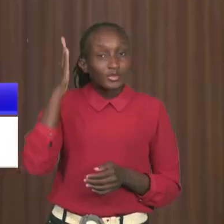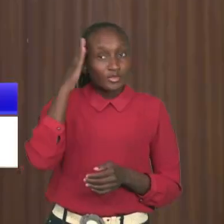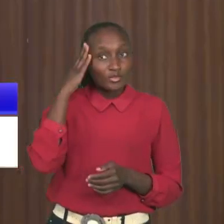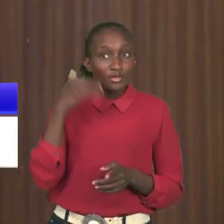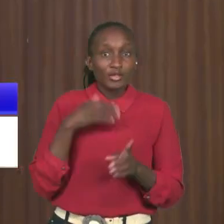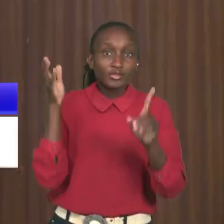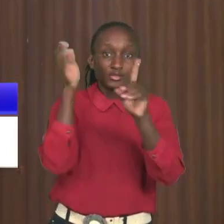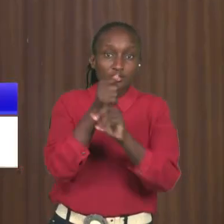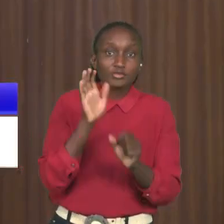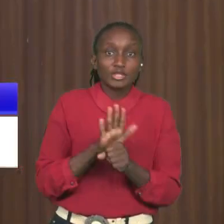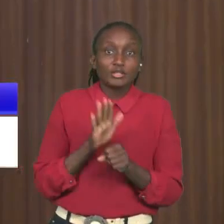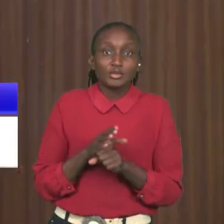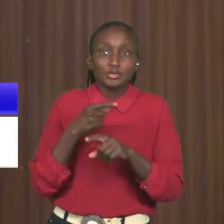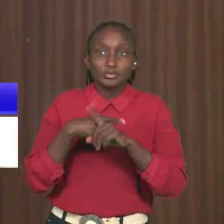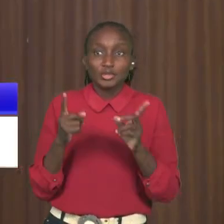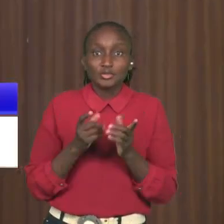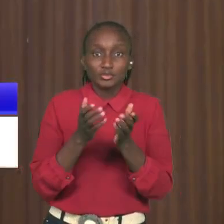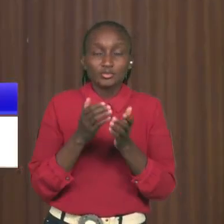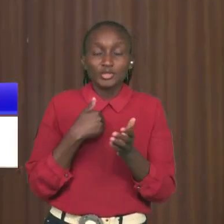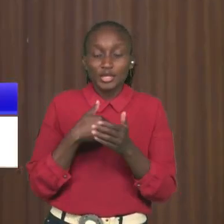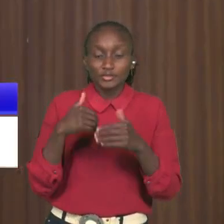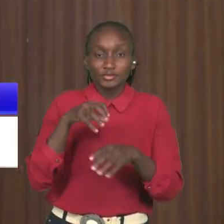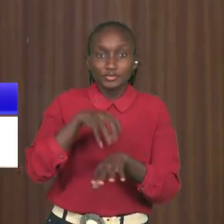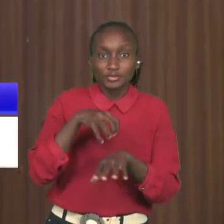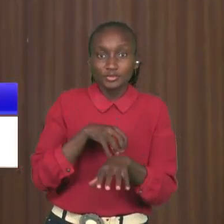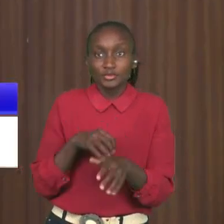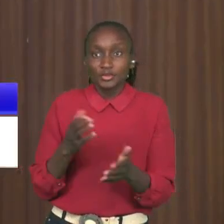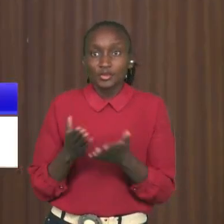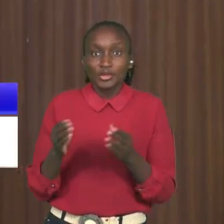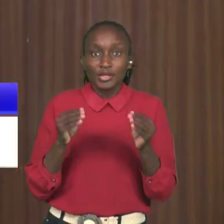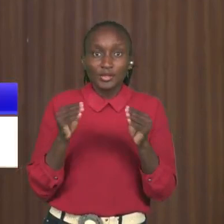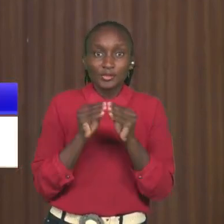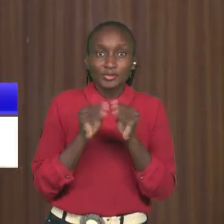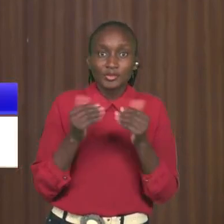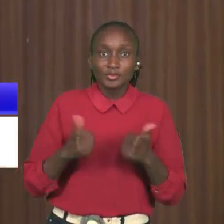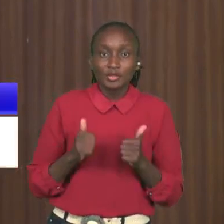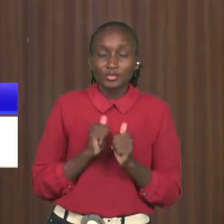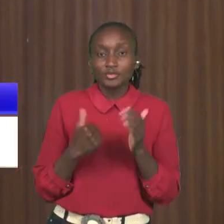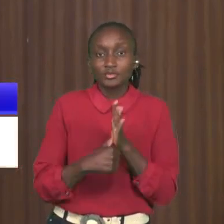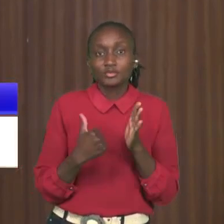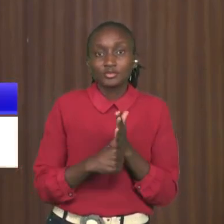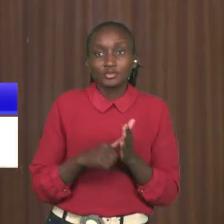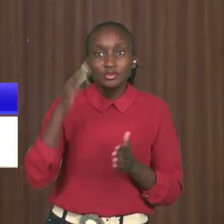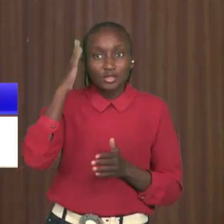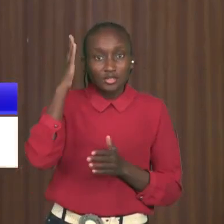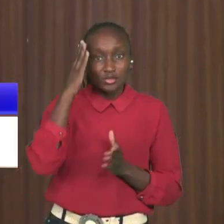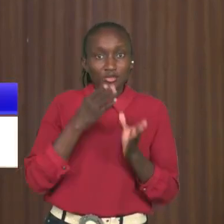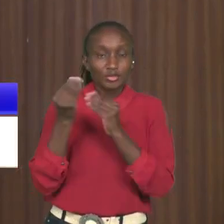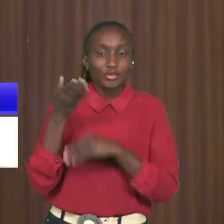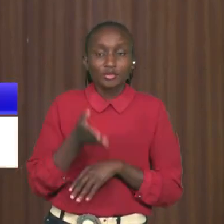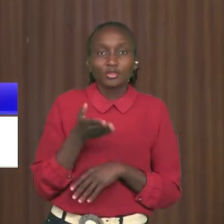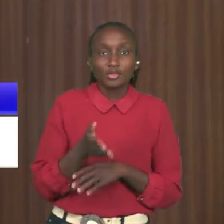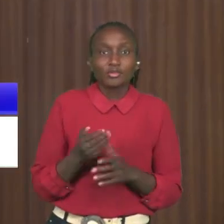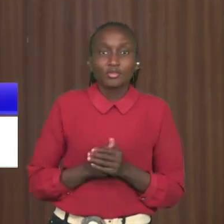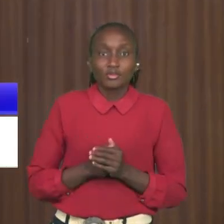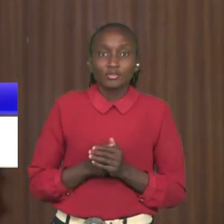a lot, but still there's a gap where the unmet need is a problem. And I know we are going there. So long